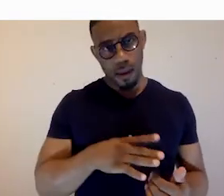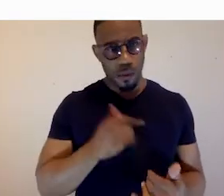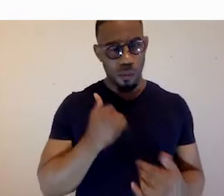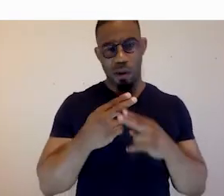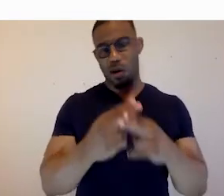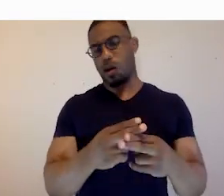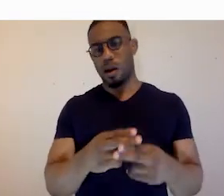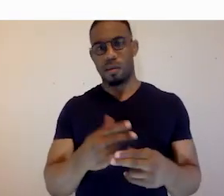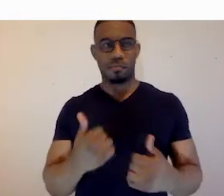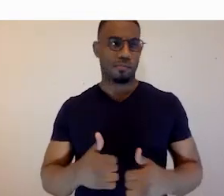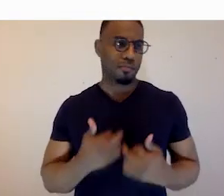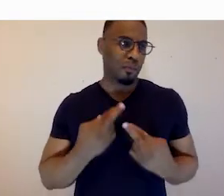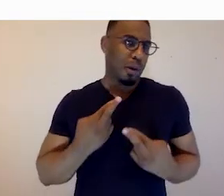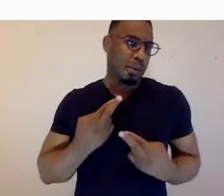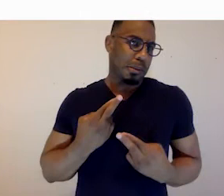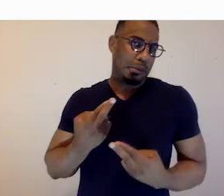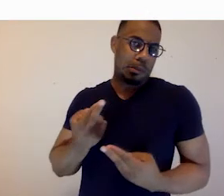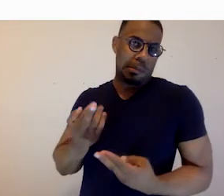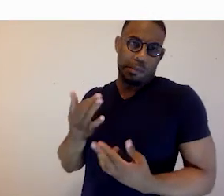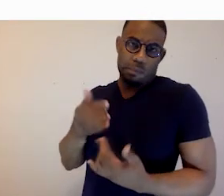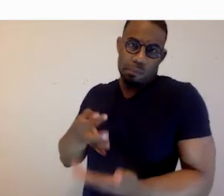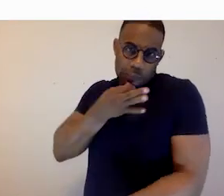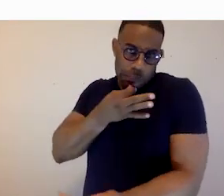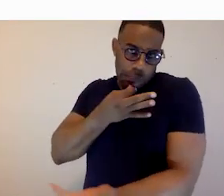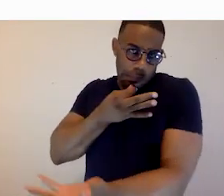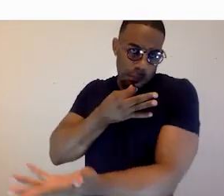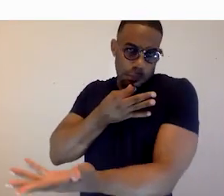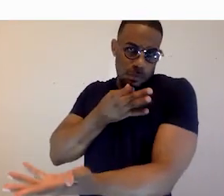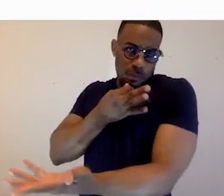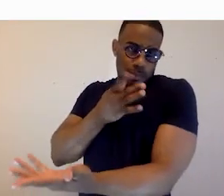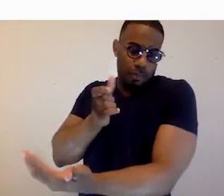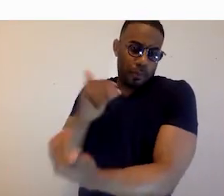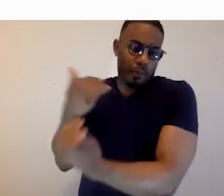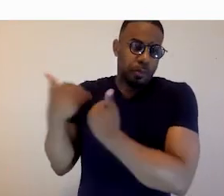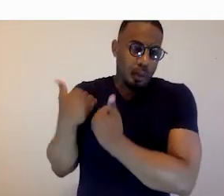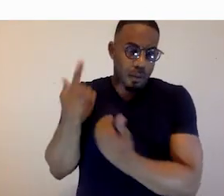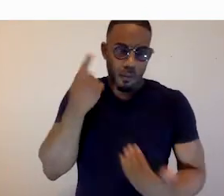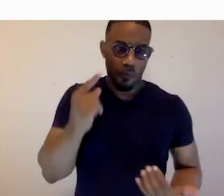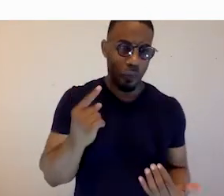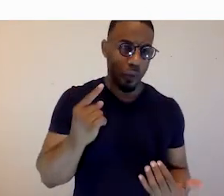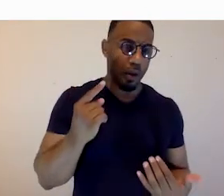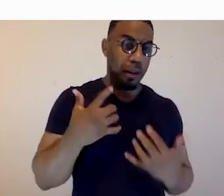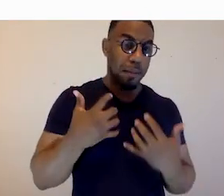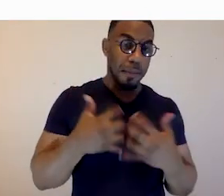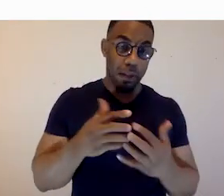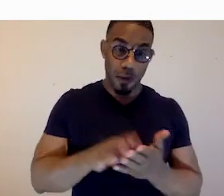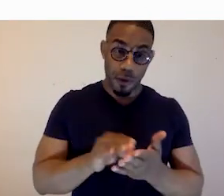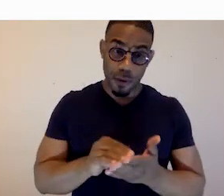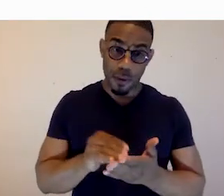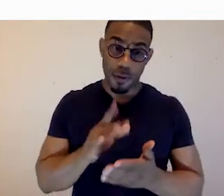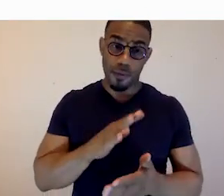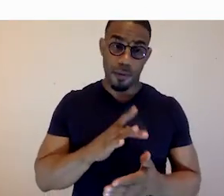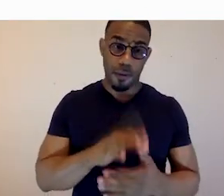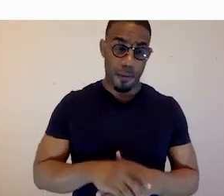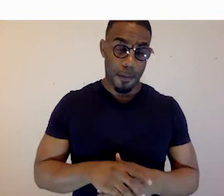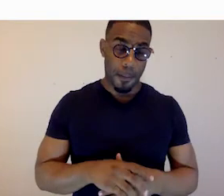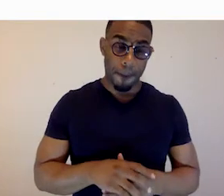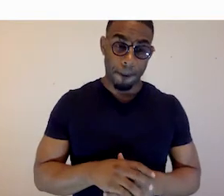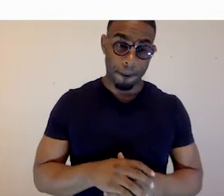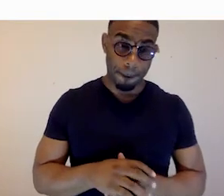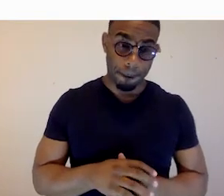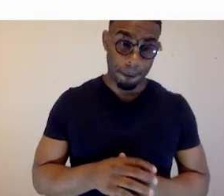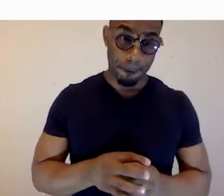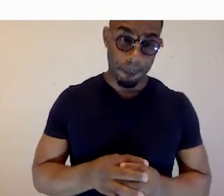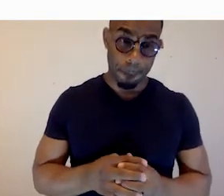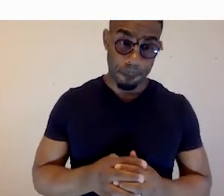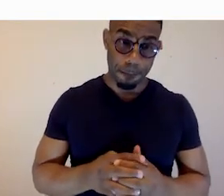call him Resident Expert, and Resident Expert was responsible for the machine learning features. So I talked